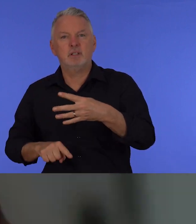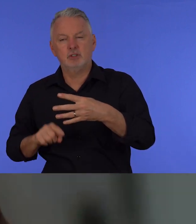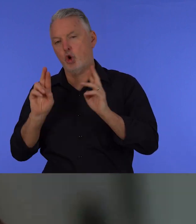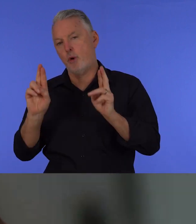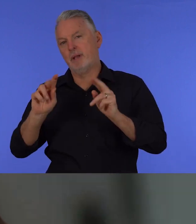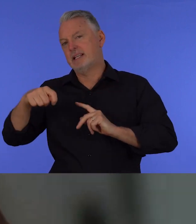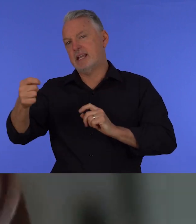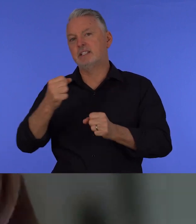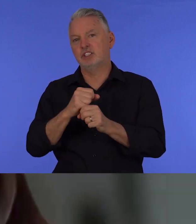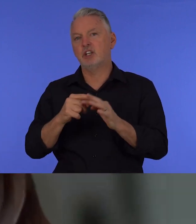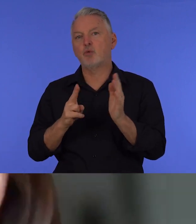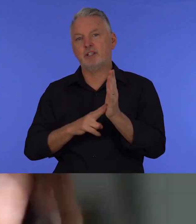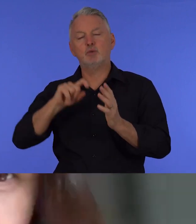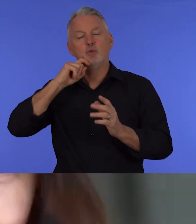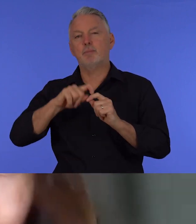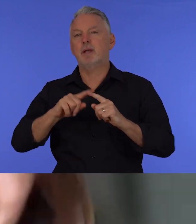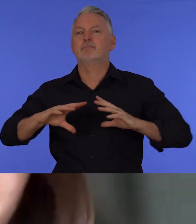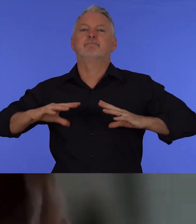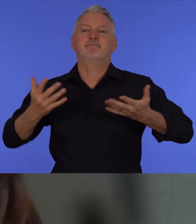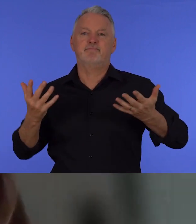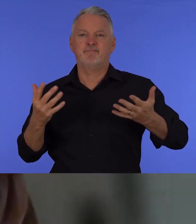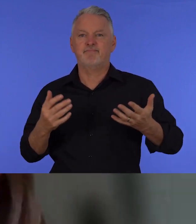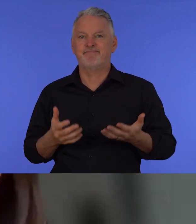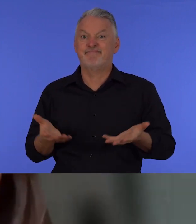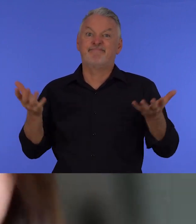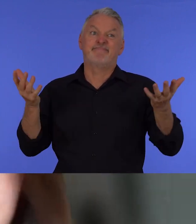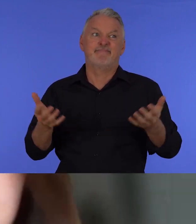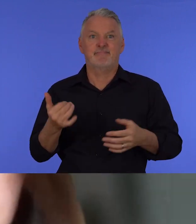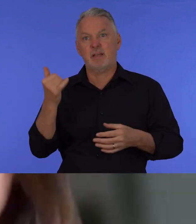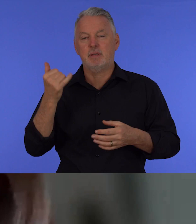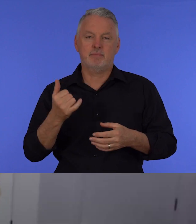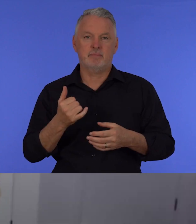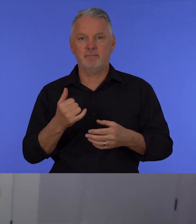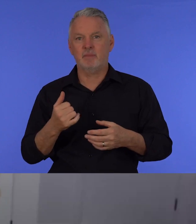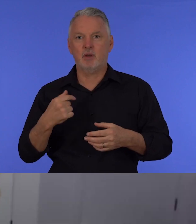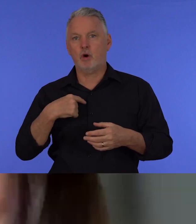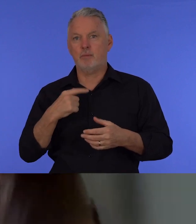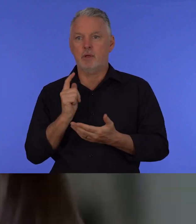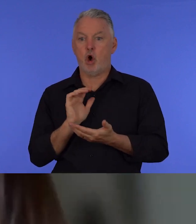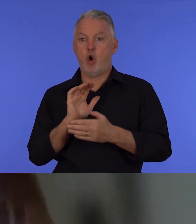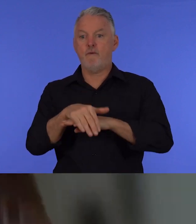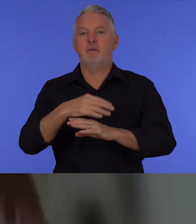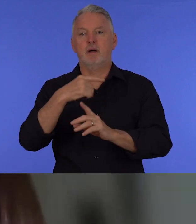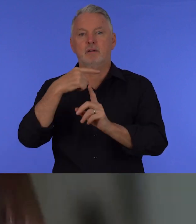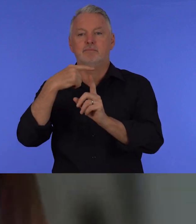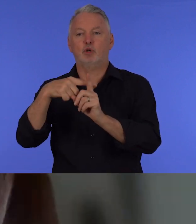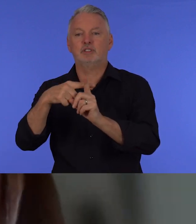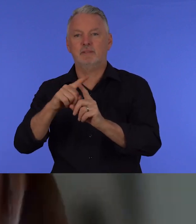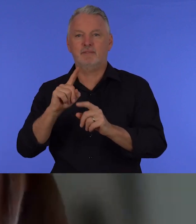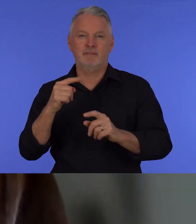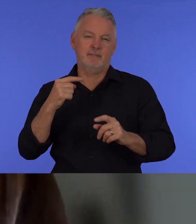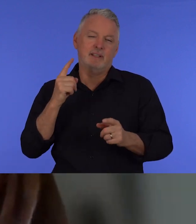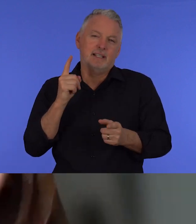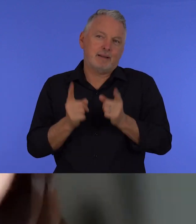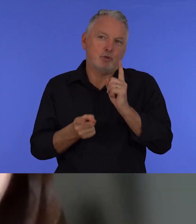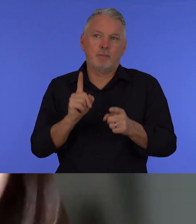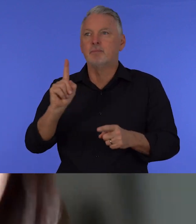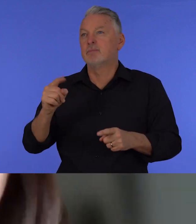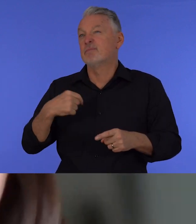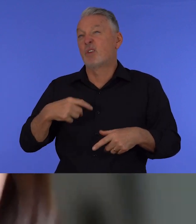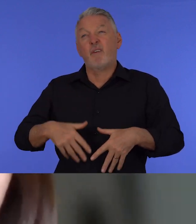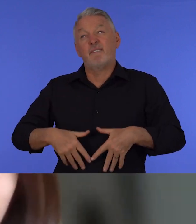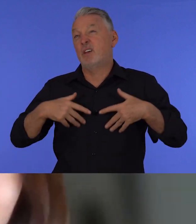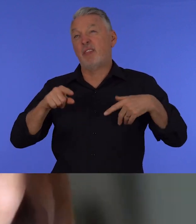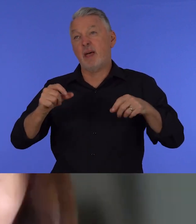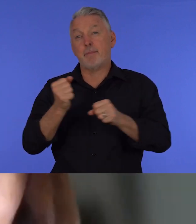kind of hope that that's something that the next generation, it'll just be a given. No, maybe I'm a bit like, glass half